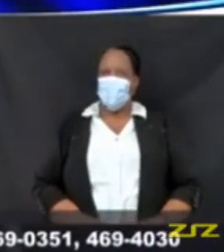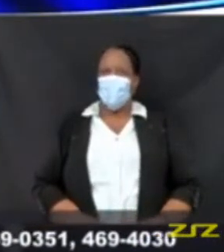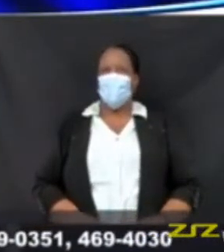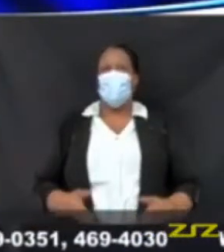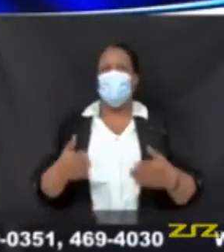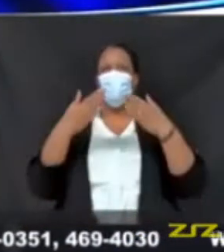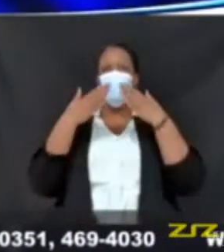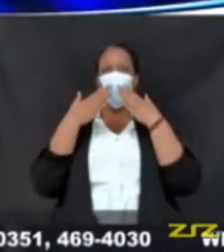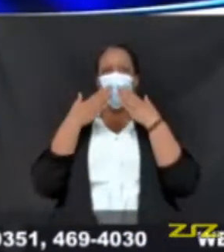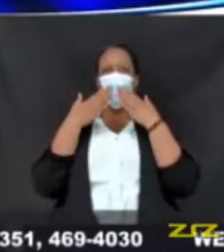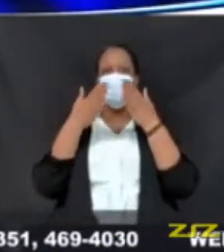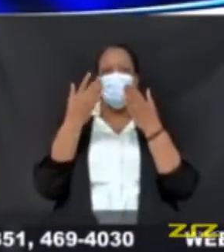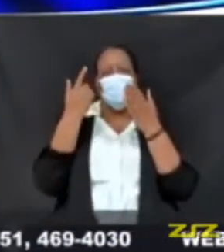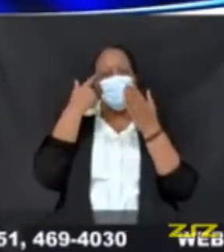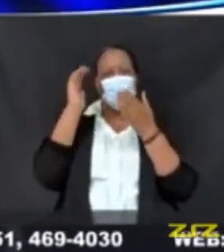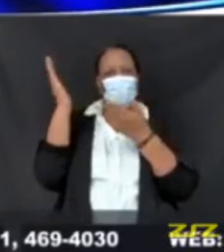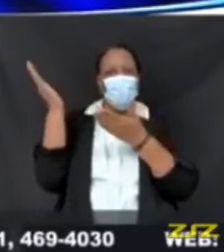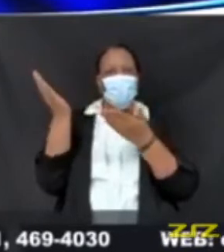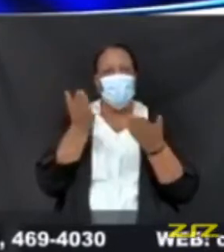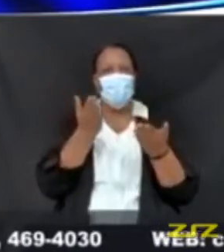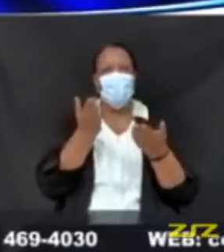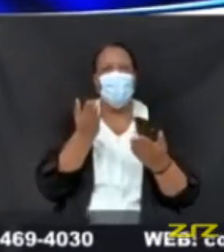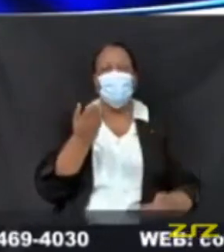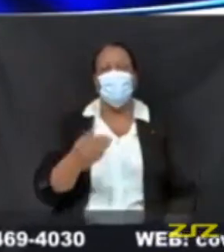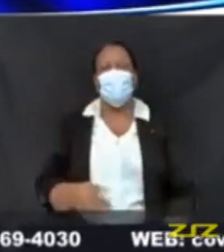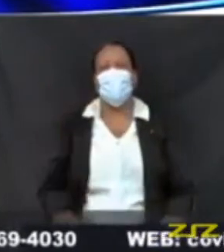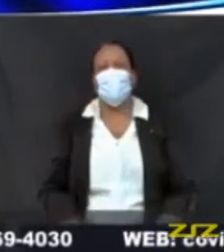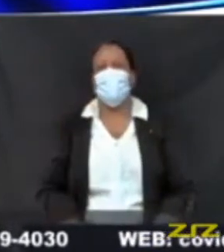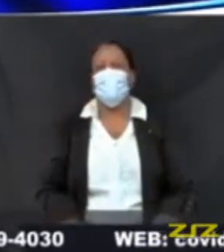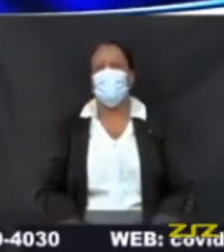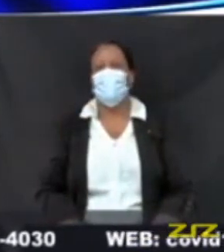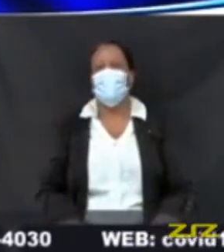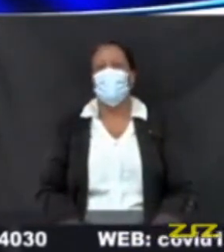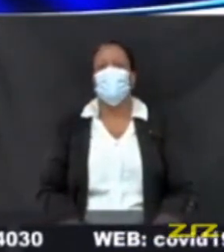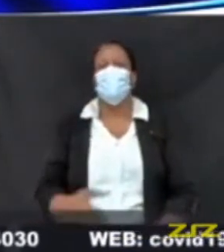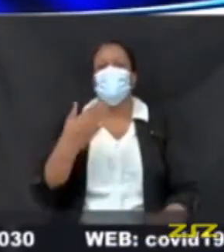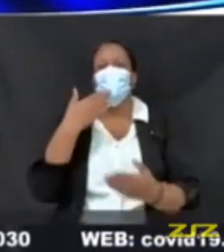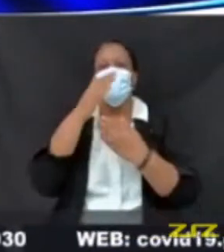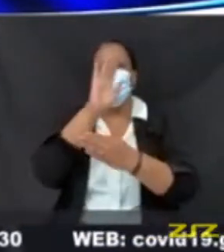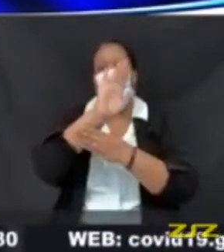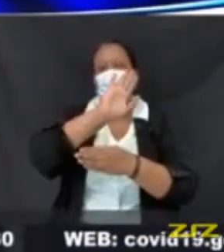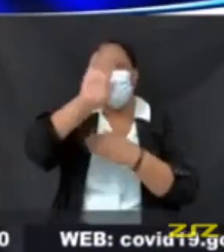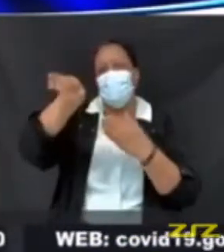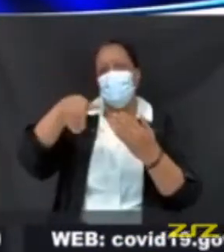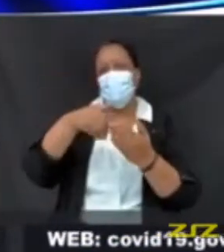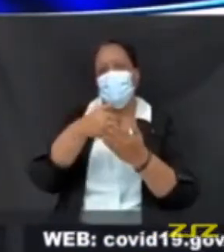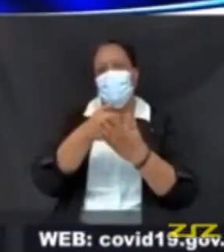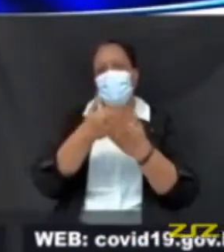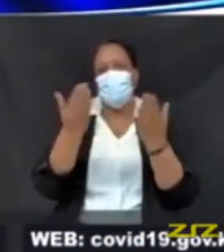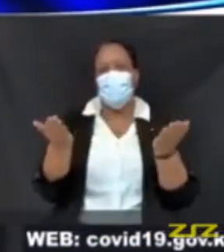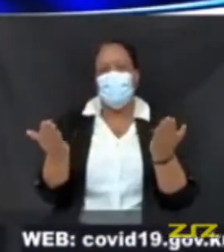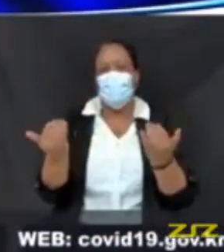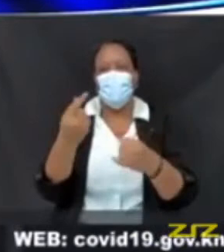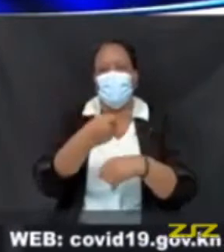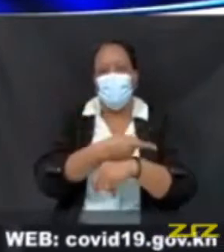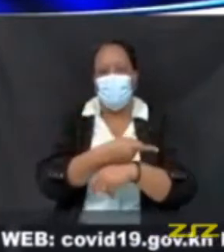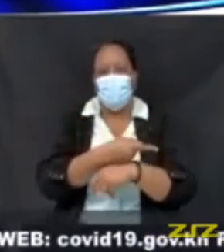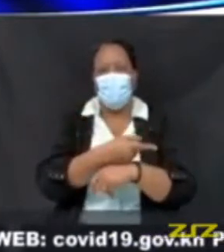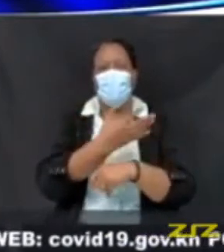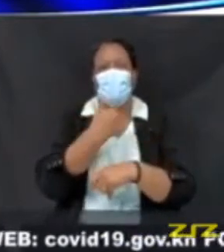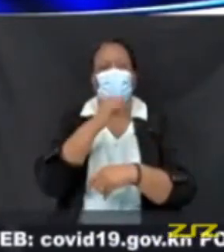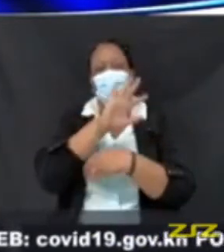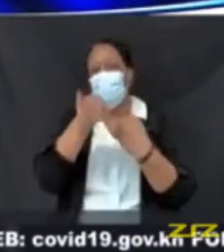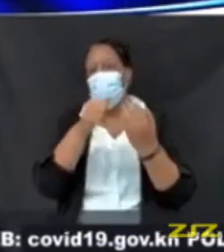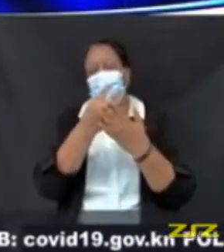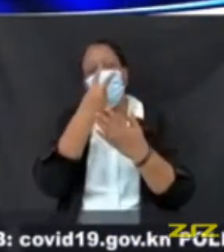Thank you, Mr. Samuel, and good afternoon to everyone here present today in the room, as well as everyone dialing